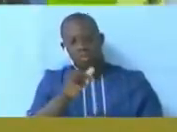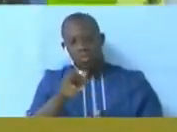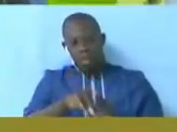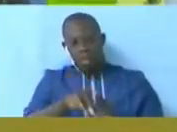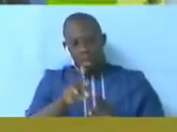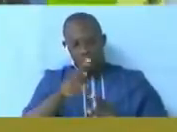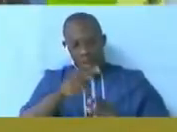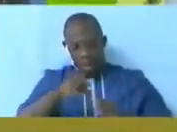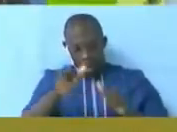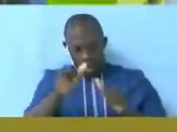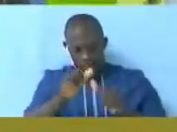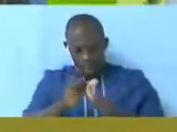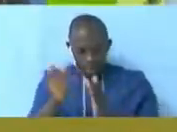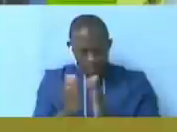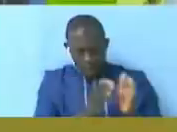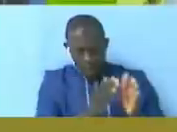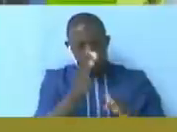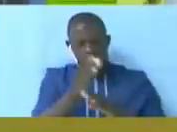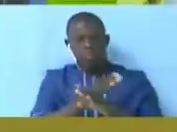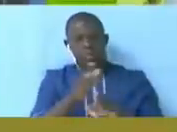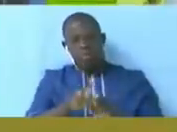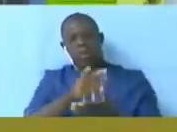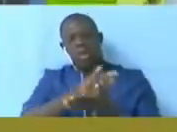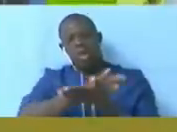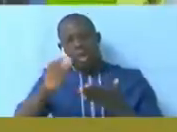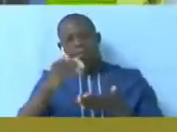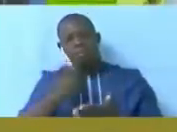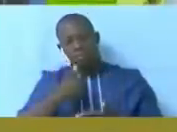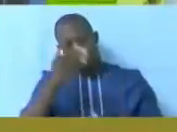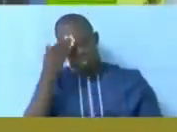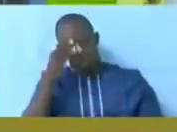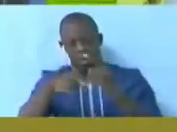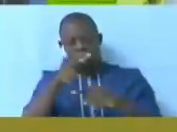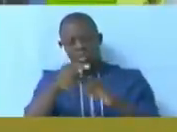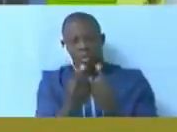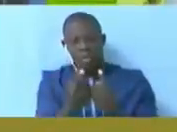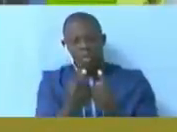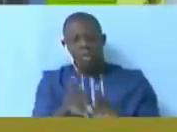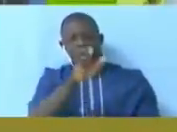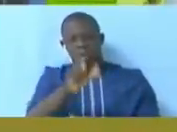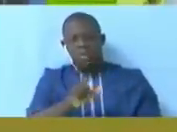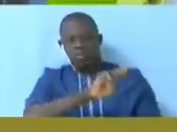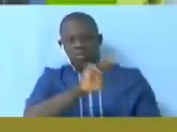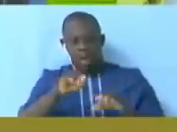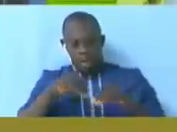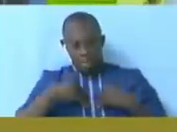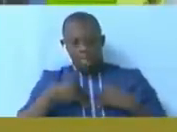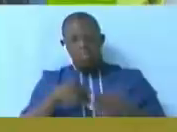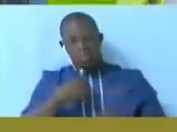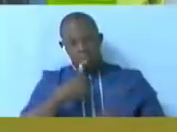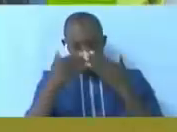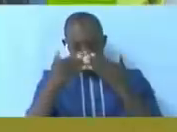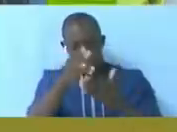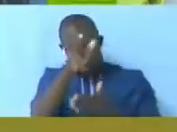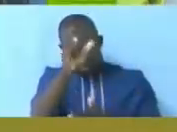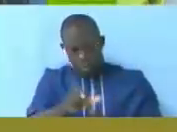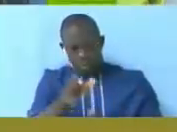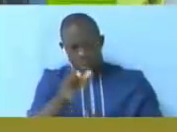was clearly captured. He denied, but I put it to him. Yes.